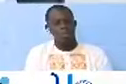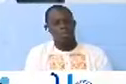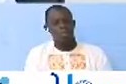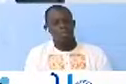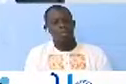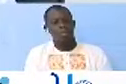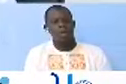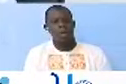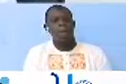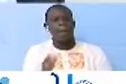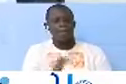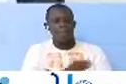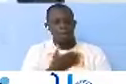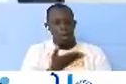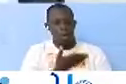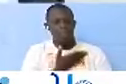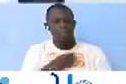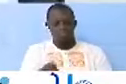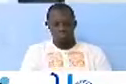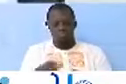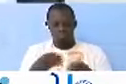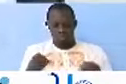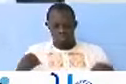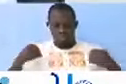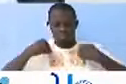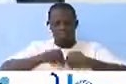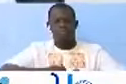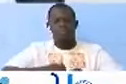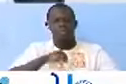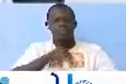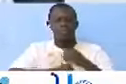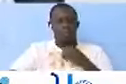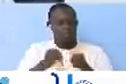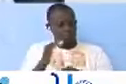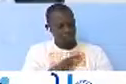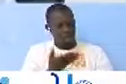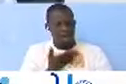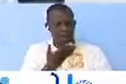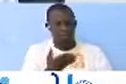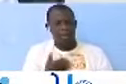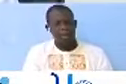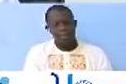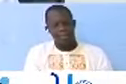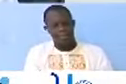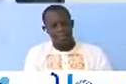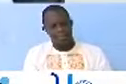He was wearing his suit. And you go in the office like